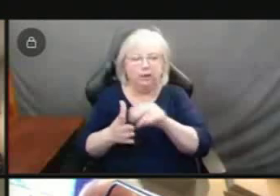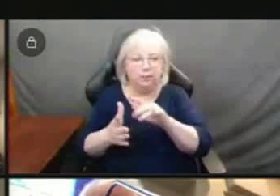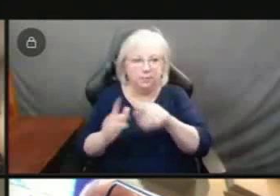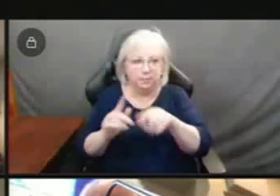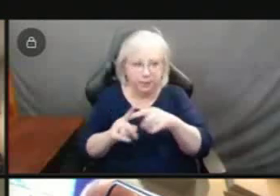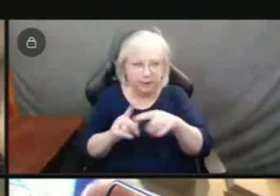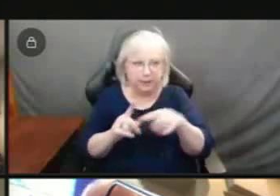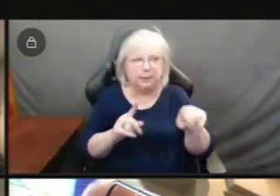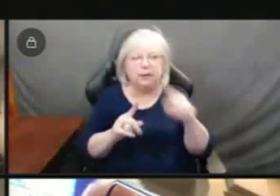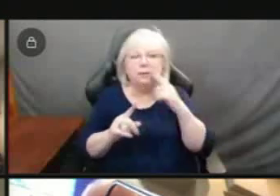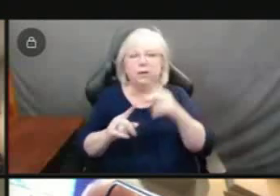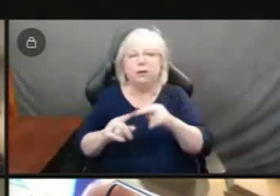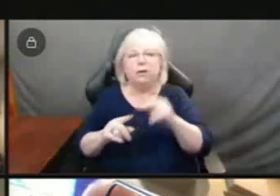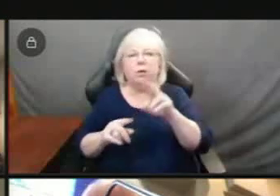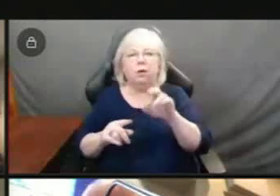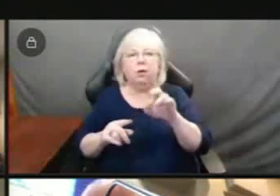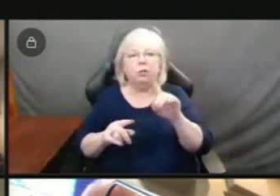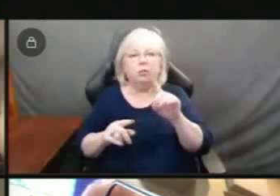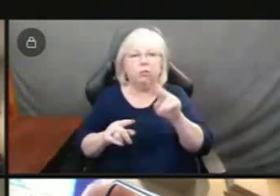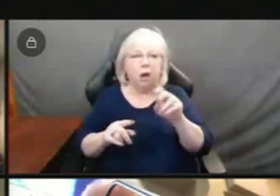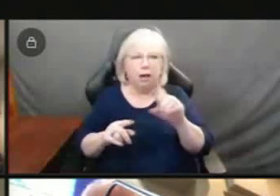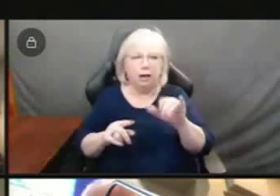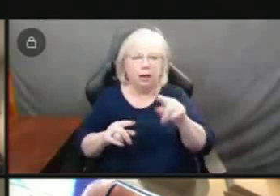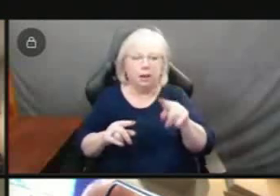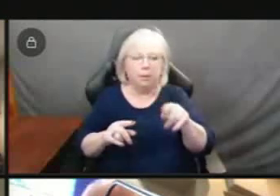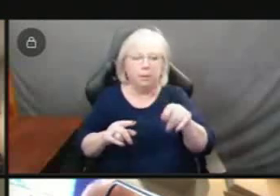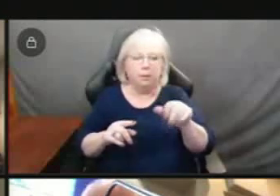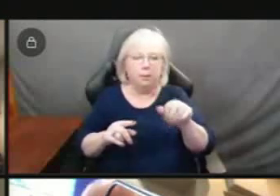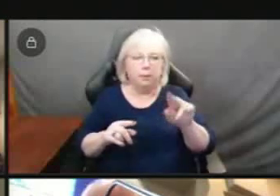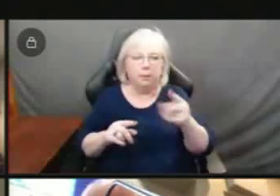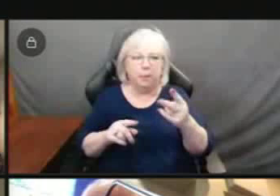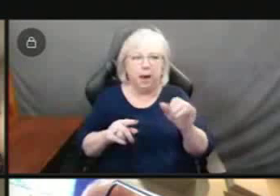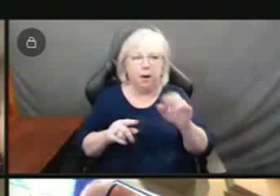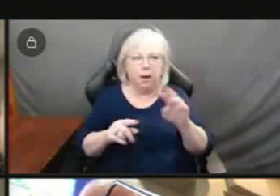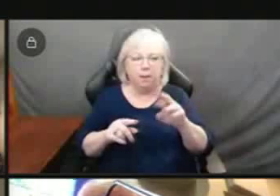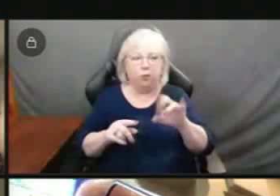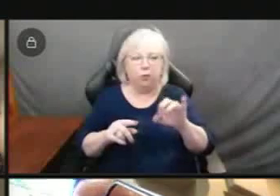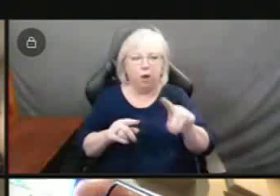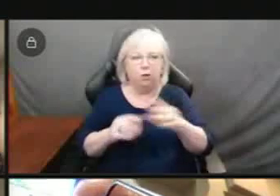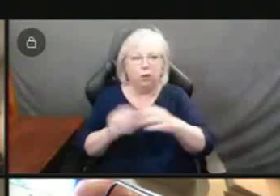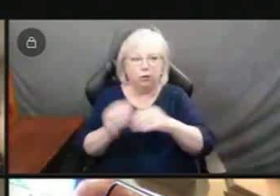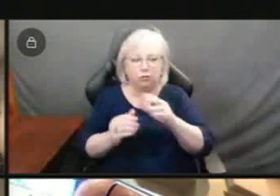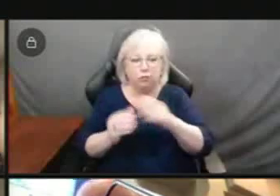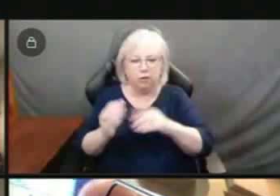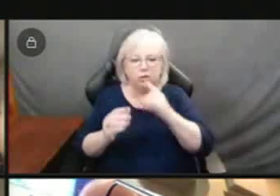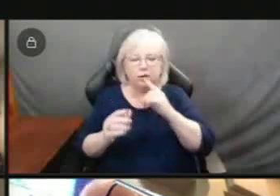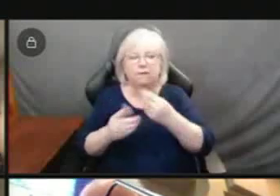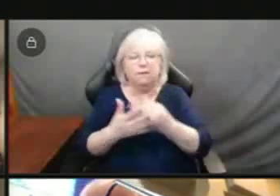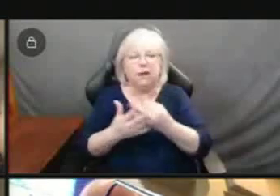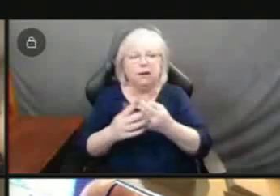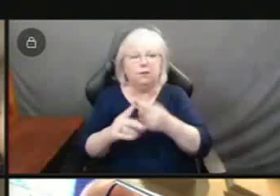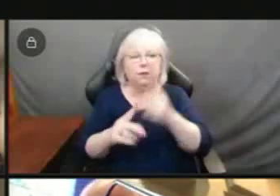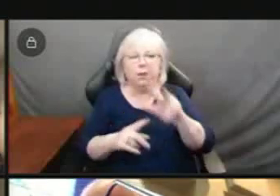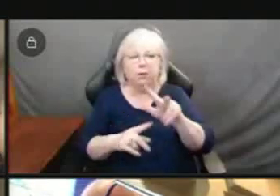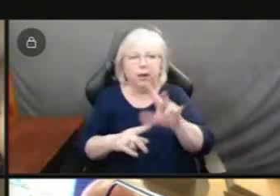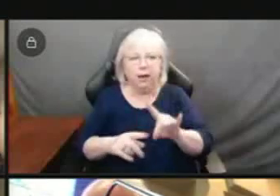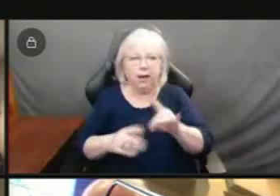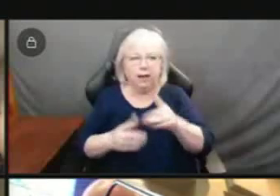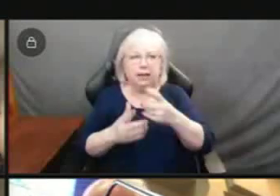$6,752,363.78 for the North Rodney Parham Road reconstruction project and for the purposes funding from the 3/8 capital improvement sales